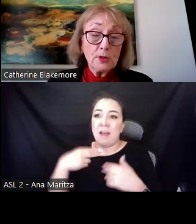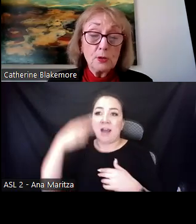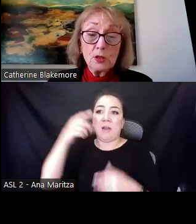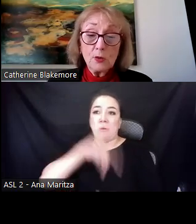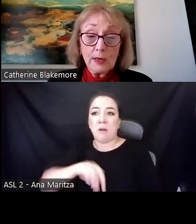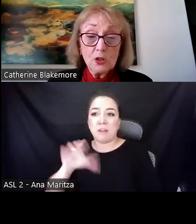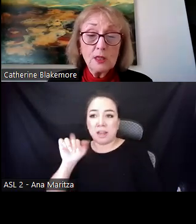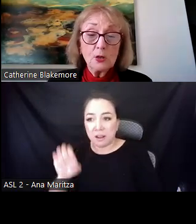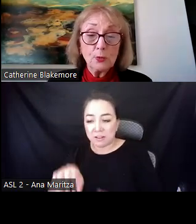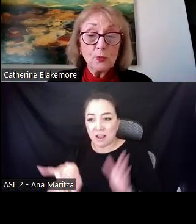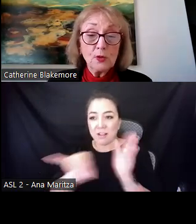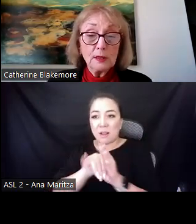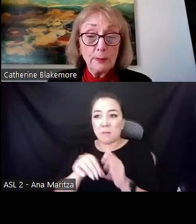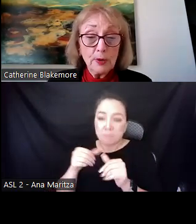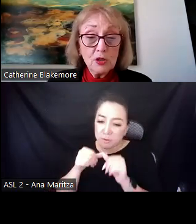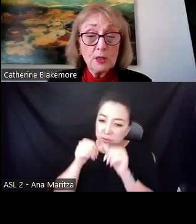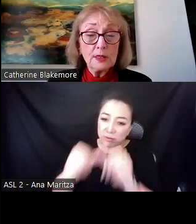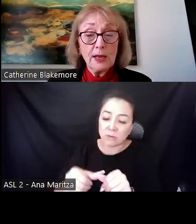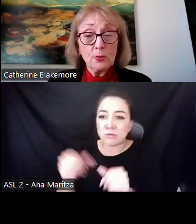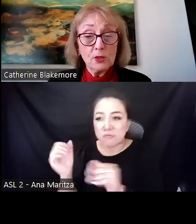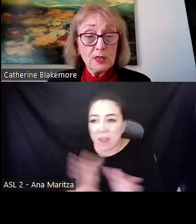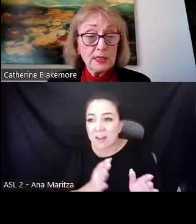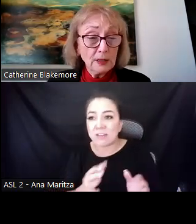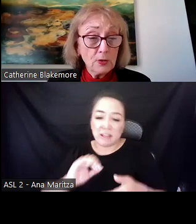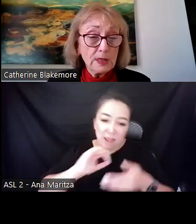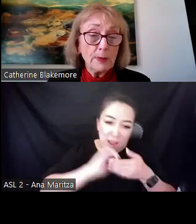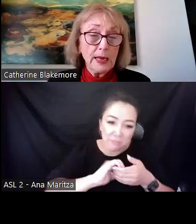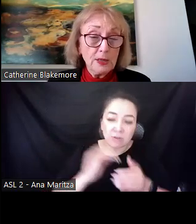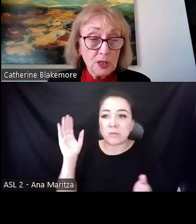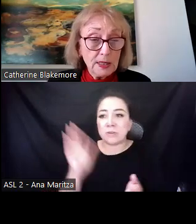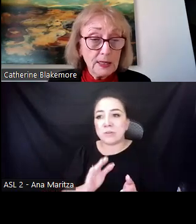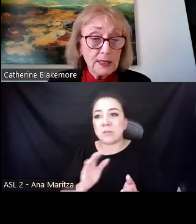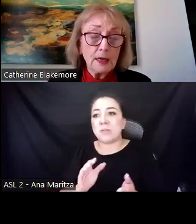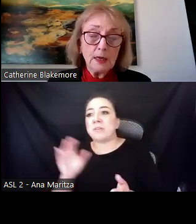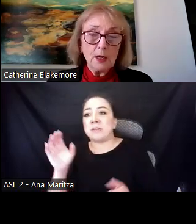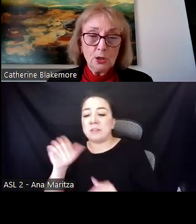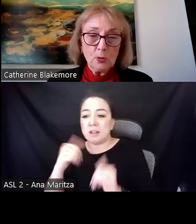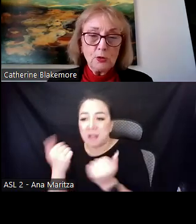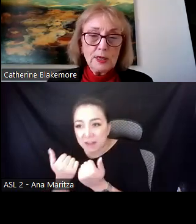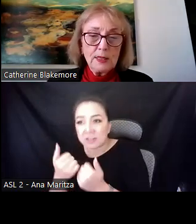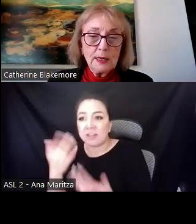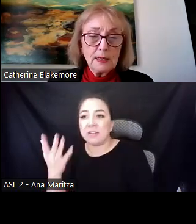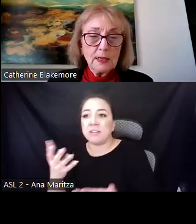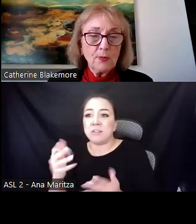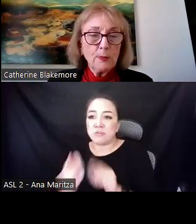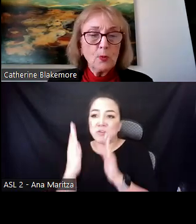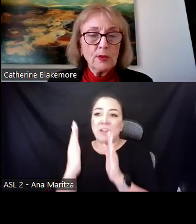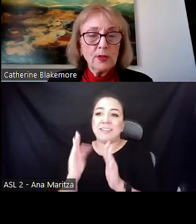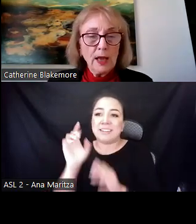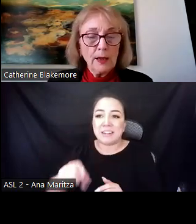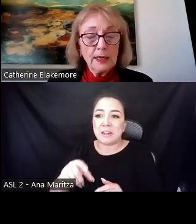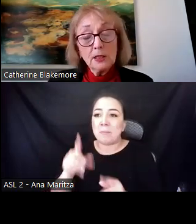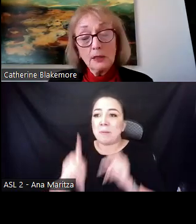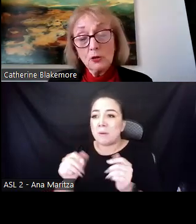and pursue strategies to improve collaborations and reduce silos among agencies to address the needs of people